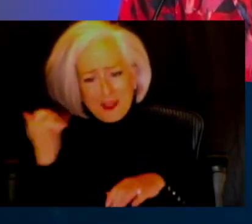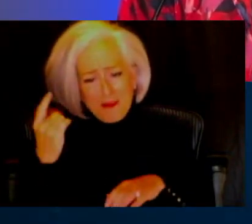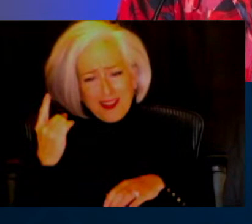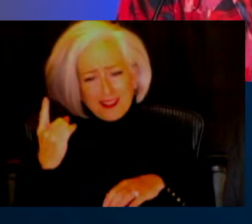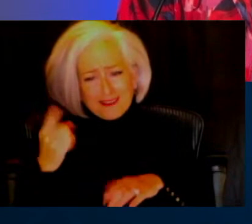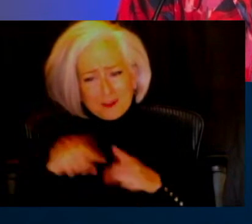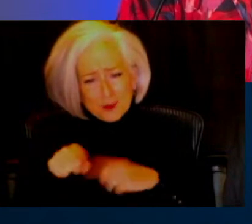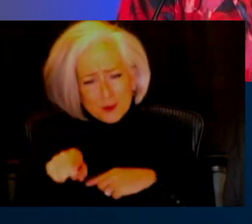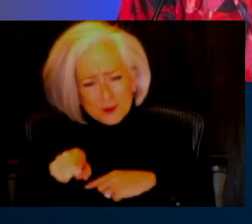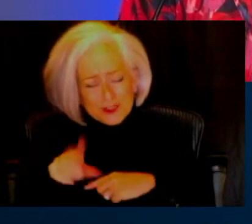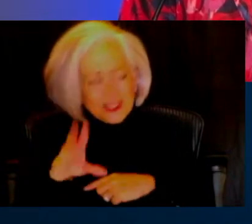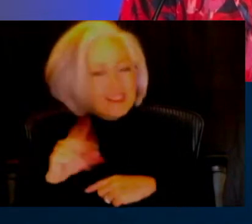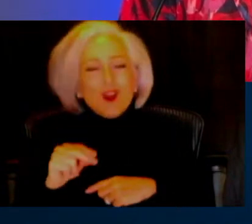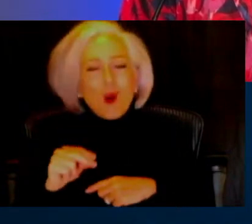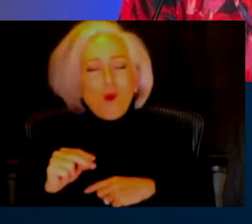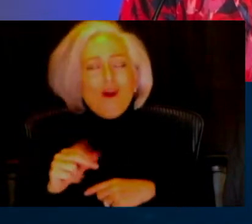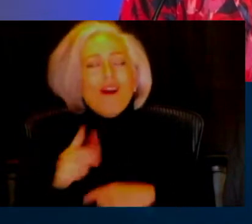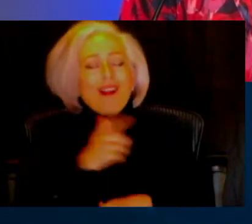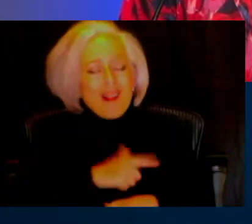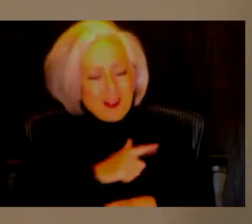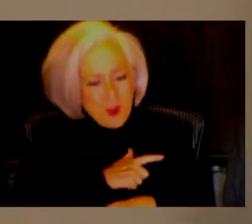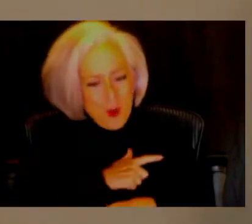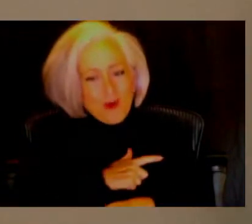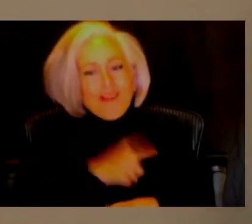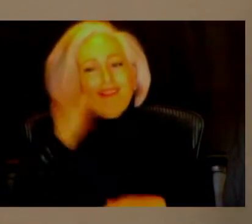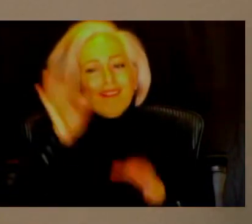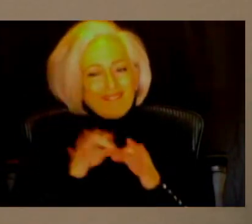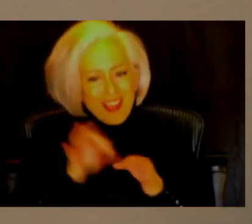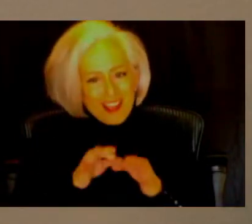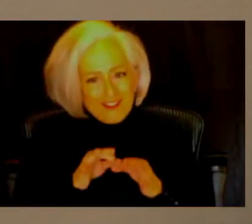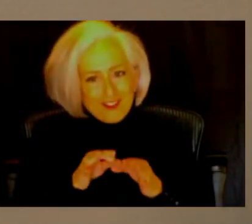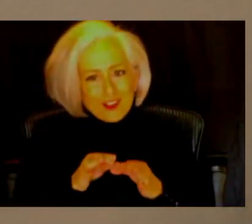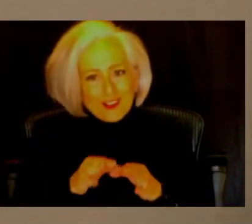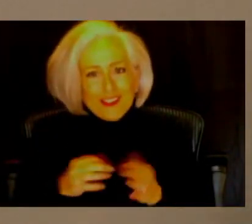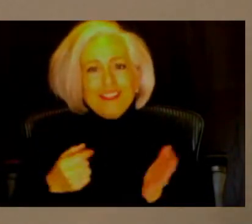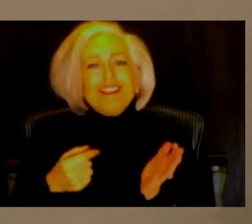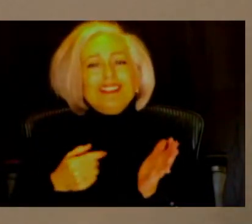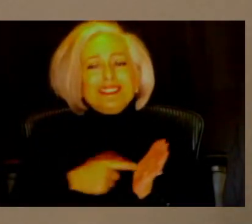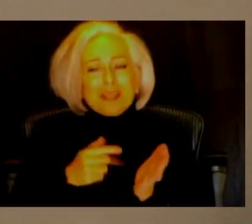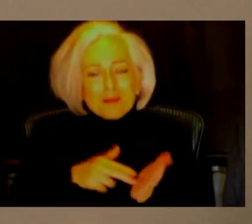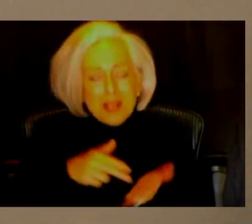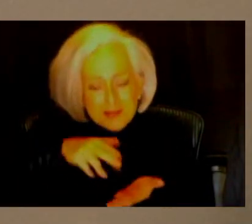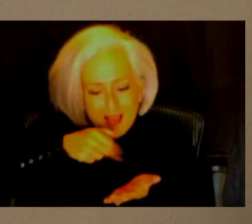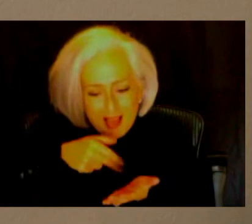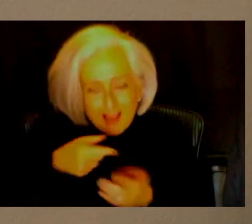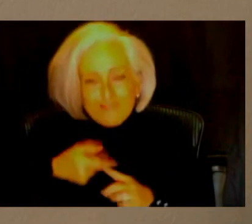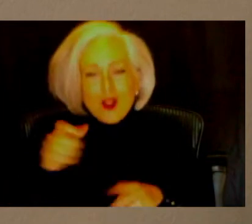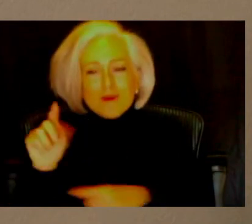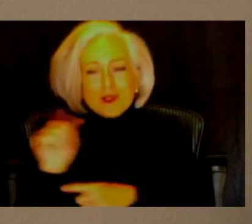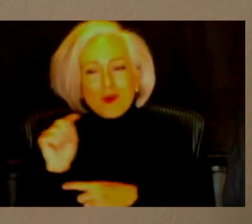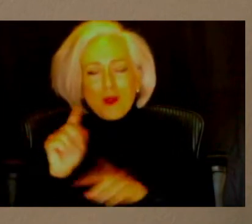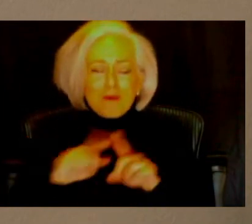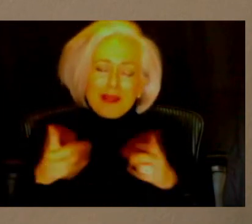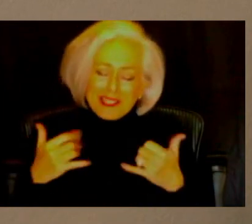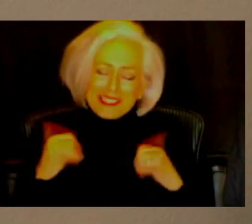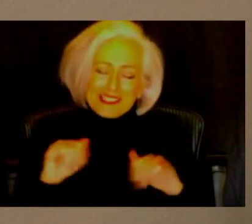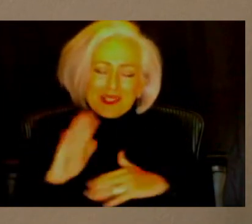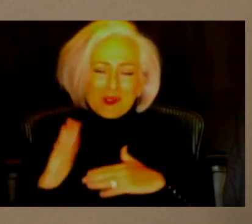they're faithful. They try to drink out of the toilet sometimes, but they're still your pets. And a